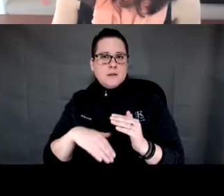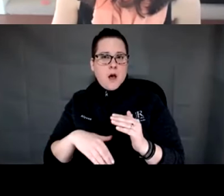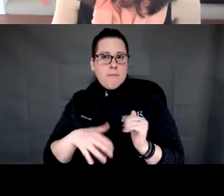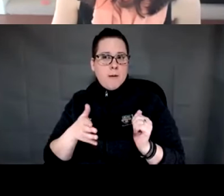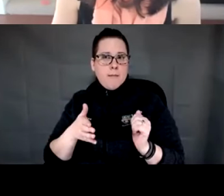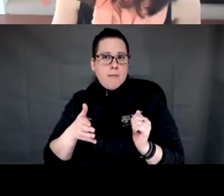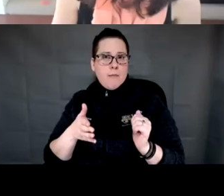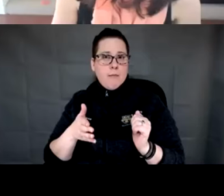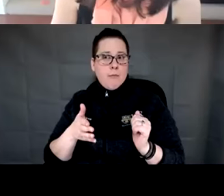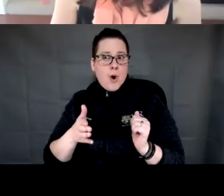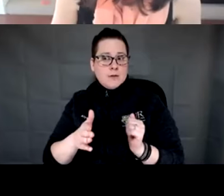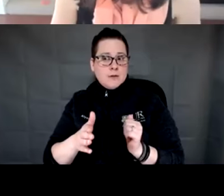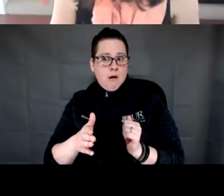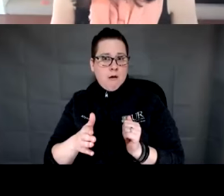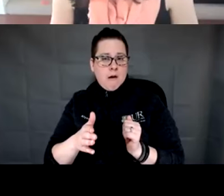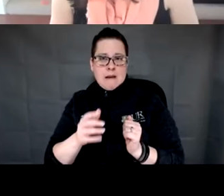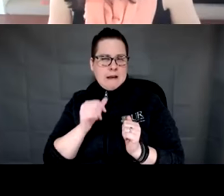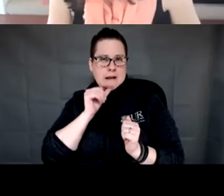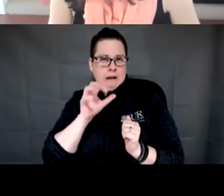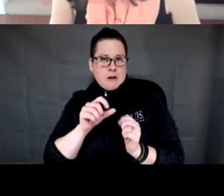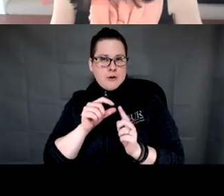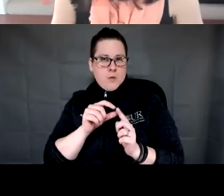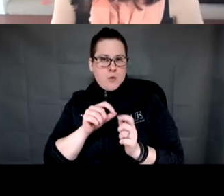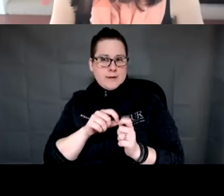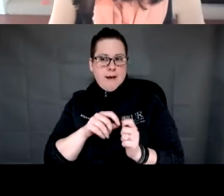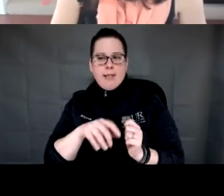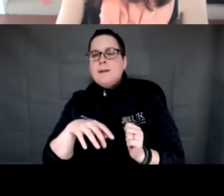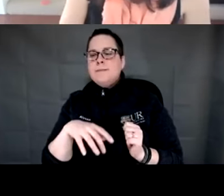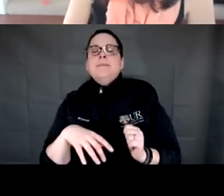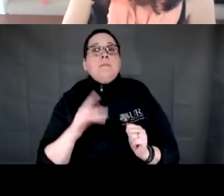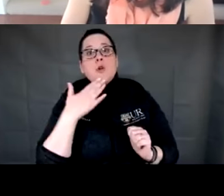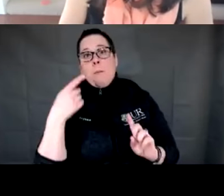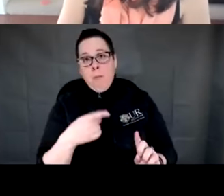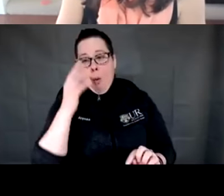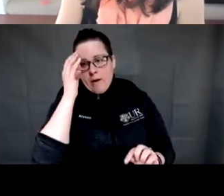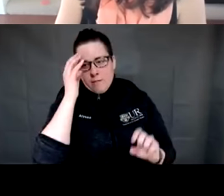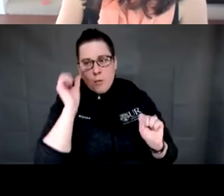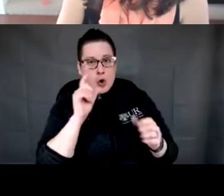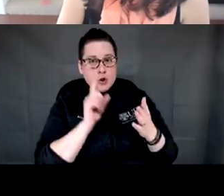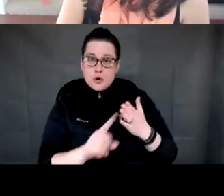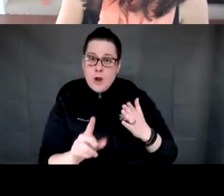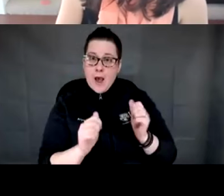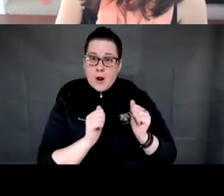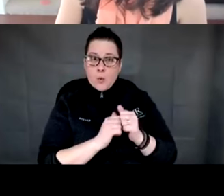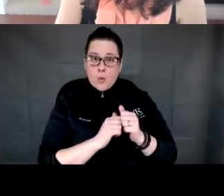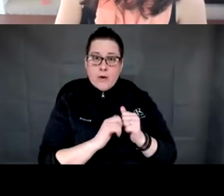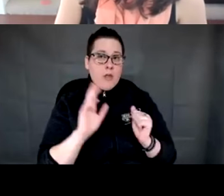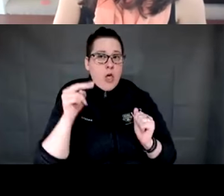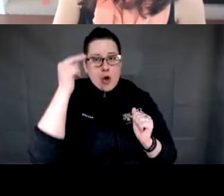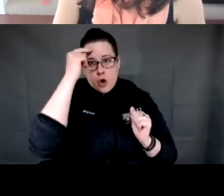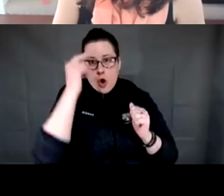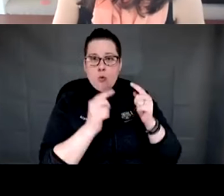thought about this? Yeah, so that's a good point. We could check that with the NeuroPixels